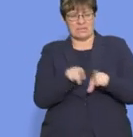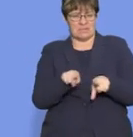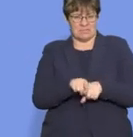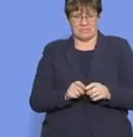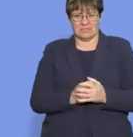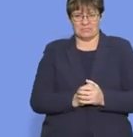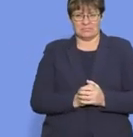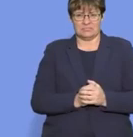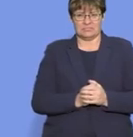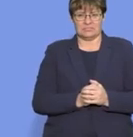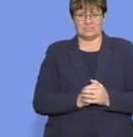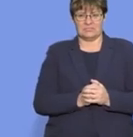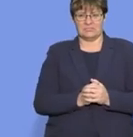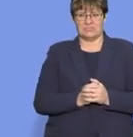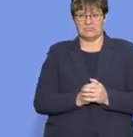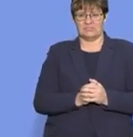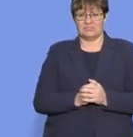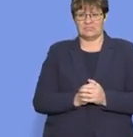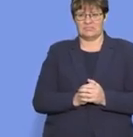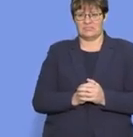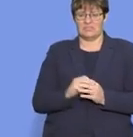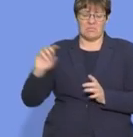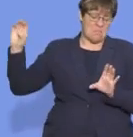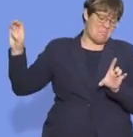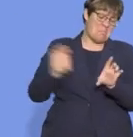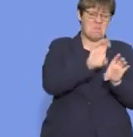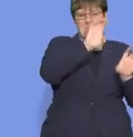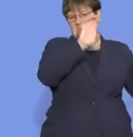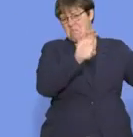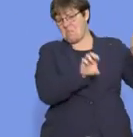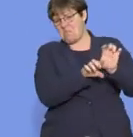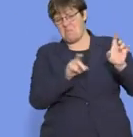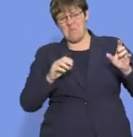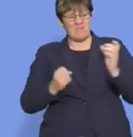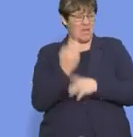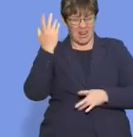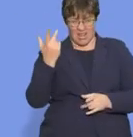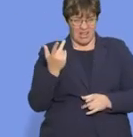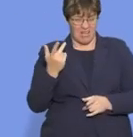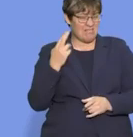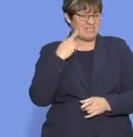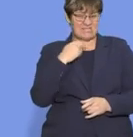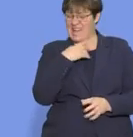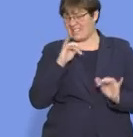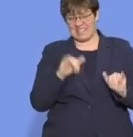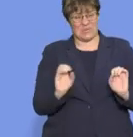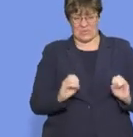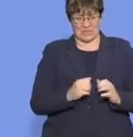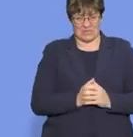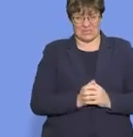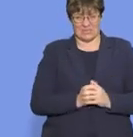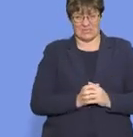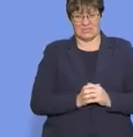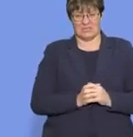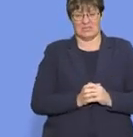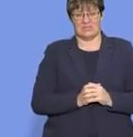looked like. Volcanic eruptions, meteorites hitting the Earth. Not a very hospitable place for